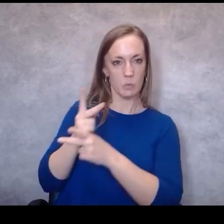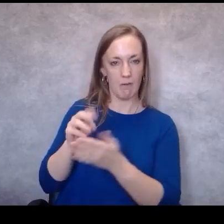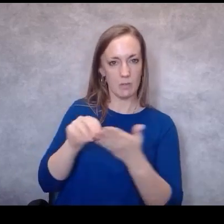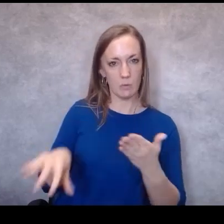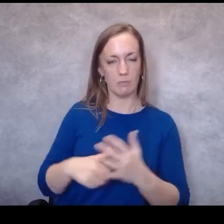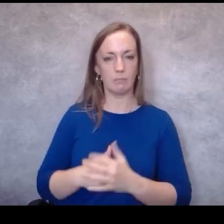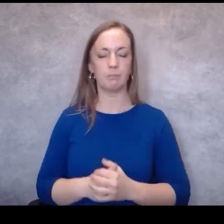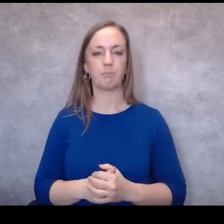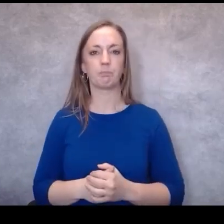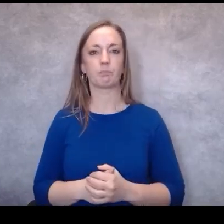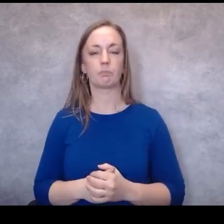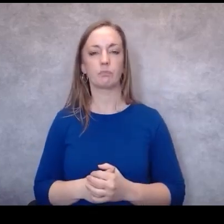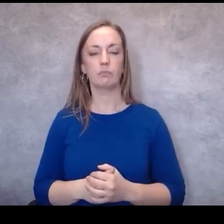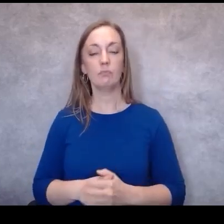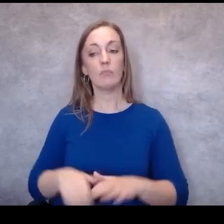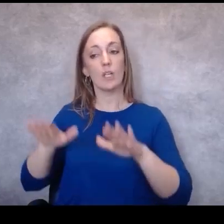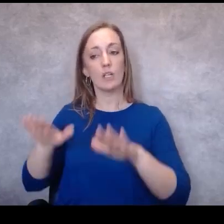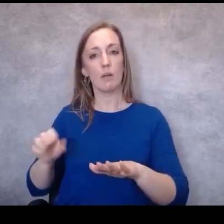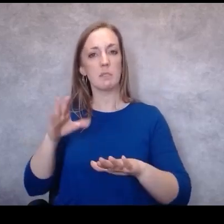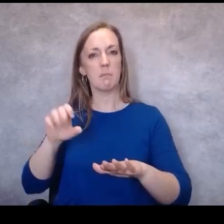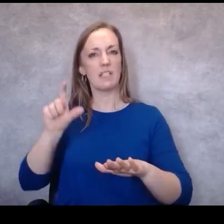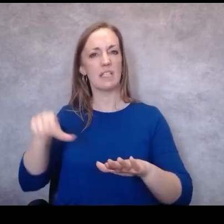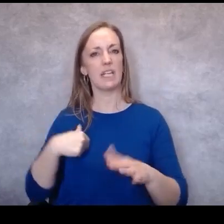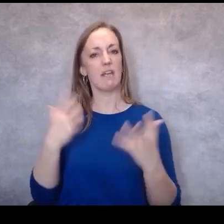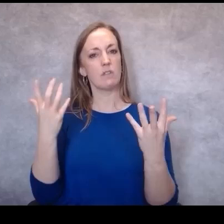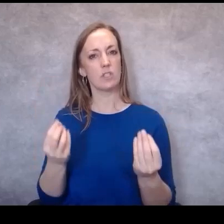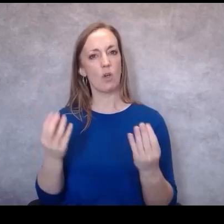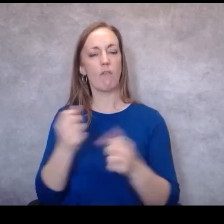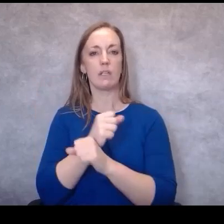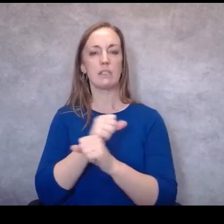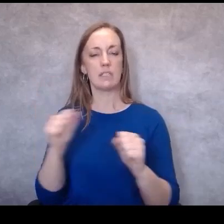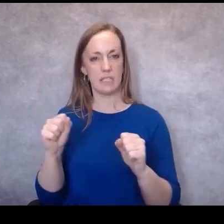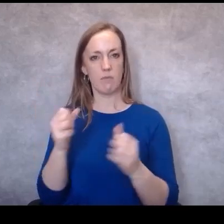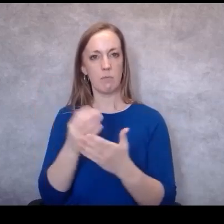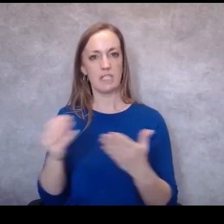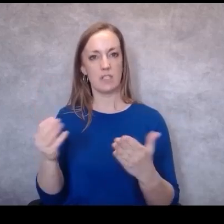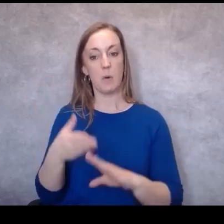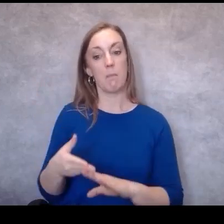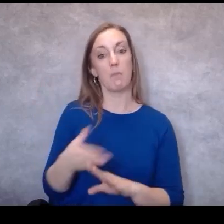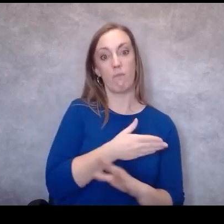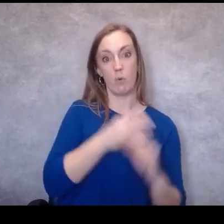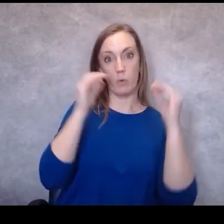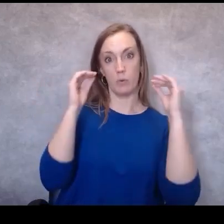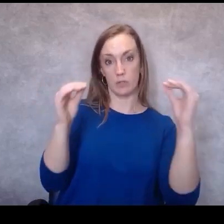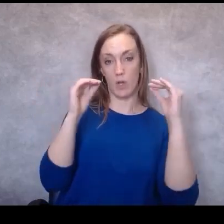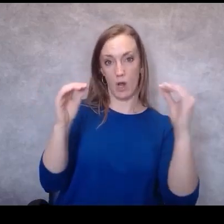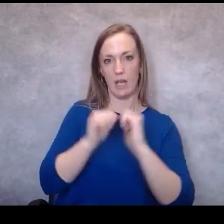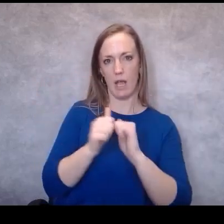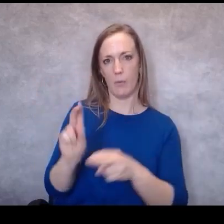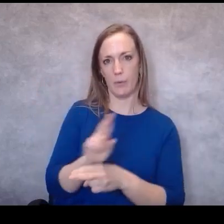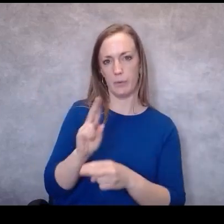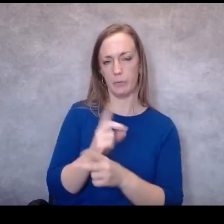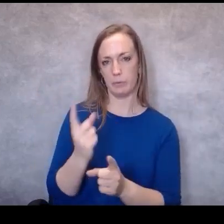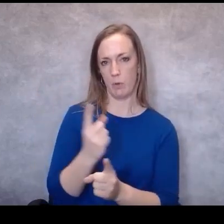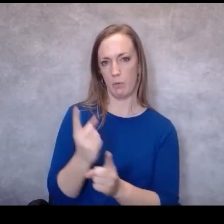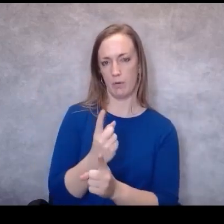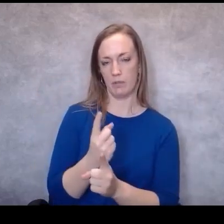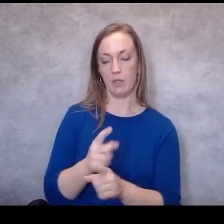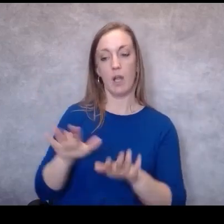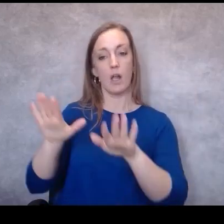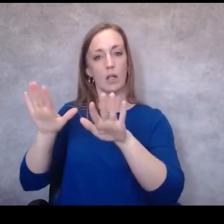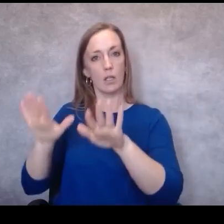spaces should have soft and safe materials with pre-taught instructions on how to use them. A calm down routine structure